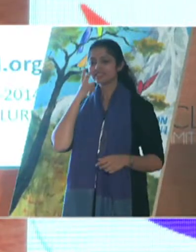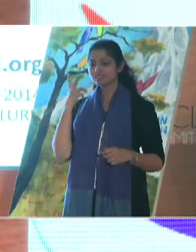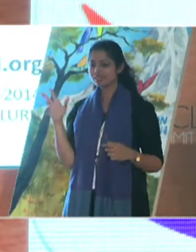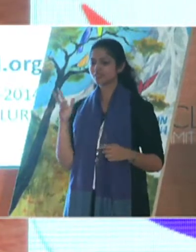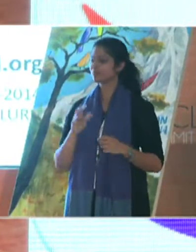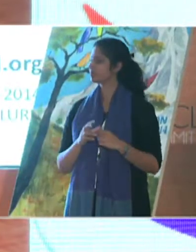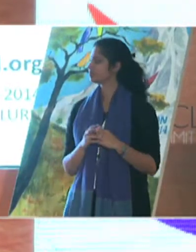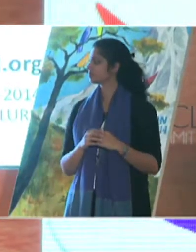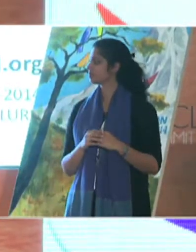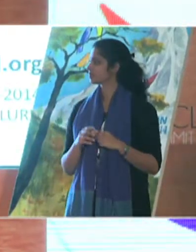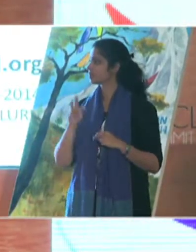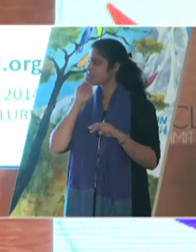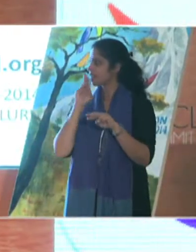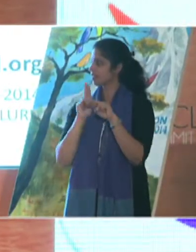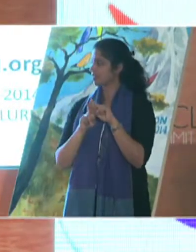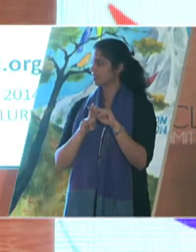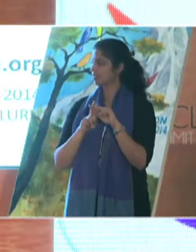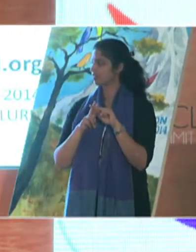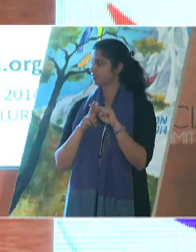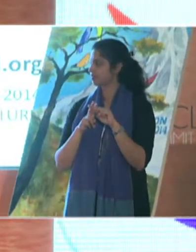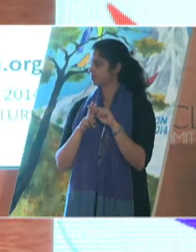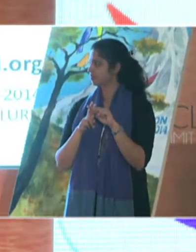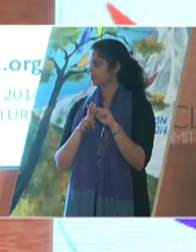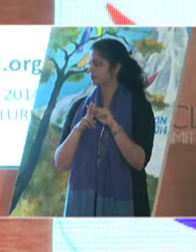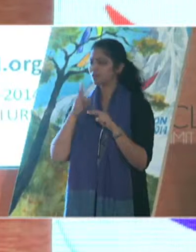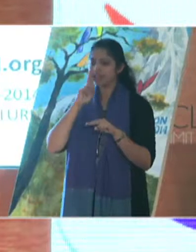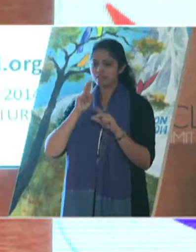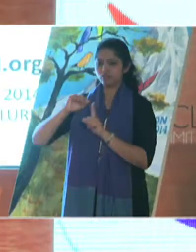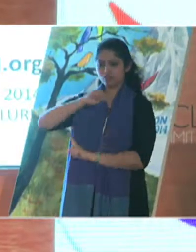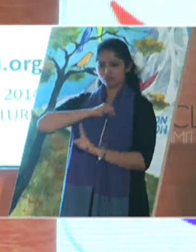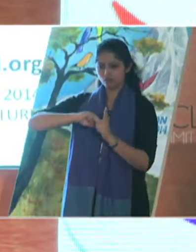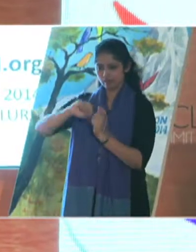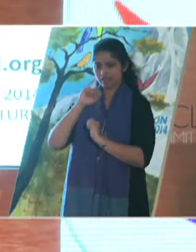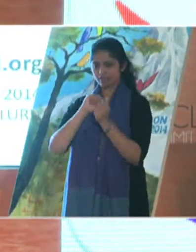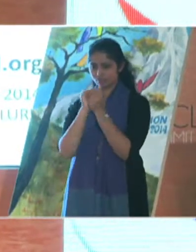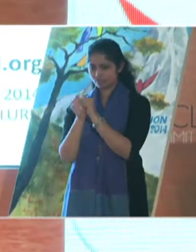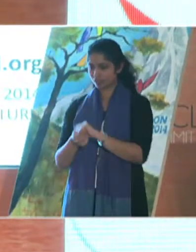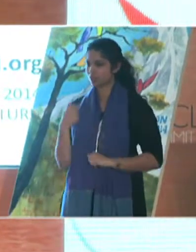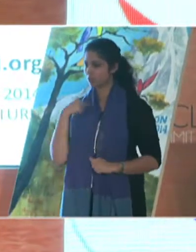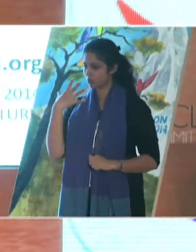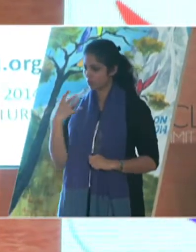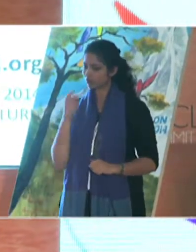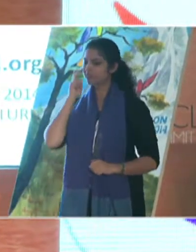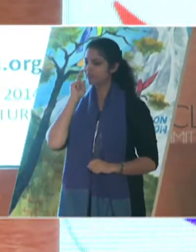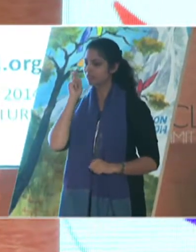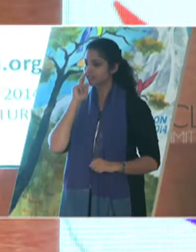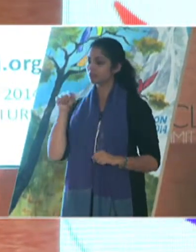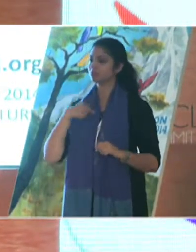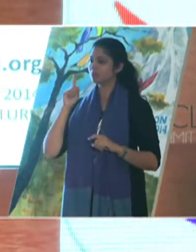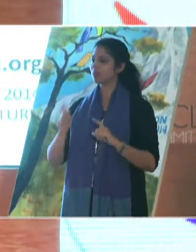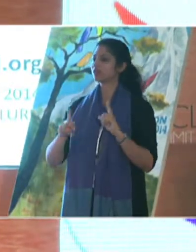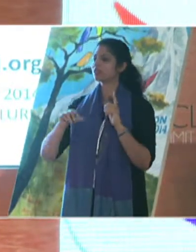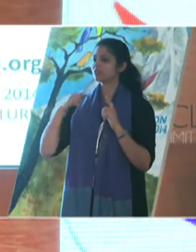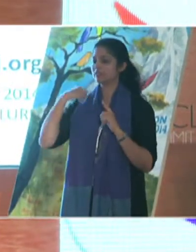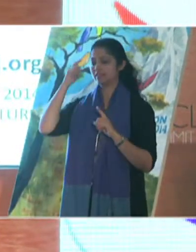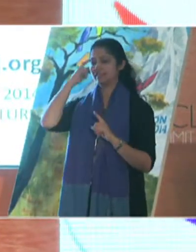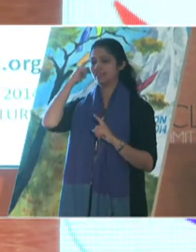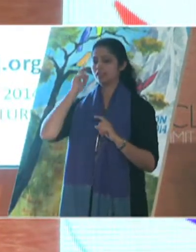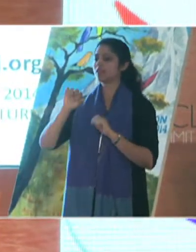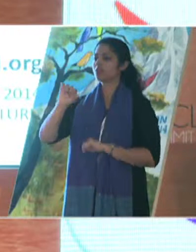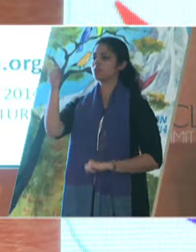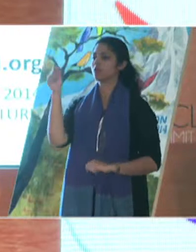said, if you look at sustainable social change, it has always come from within. It was not the